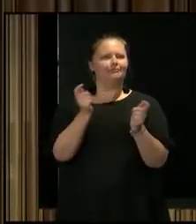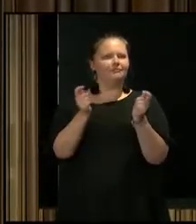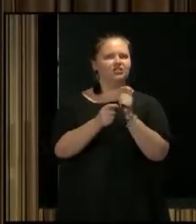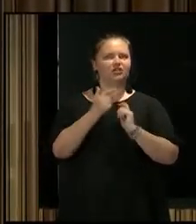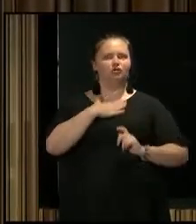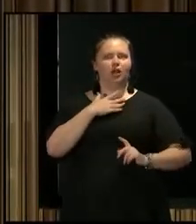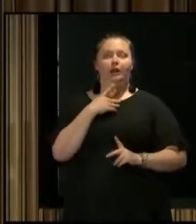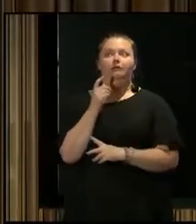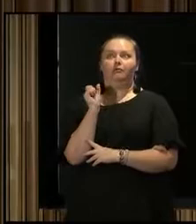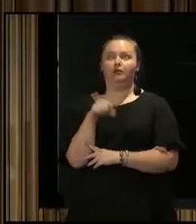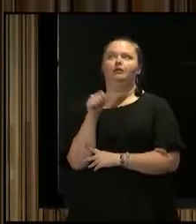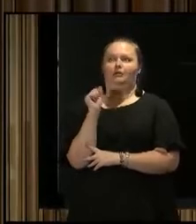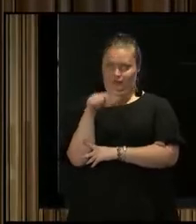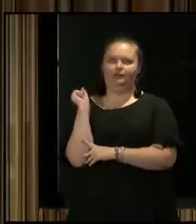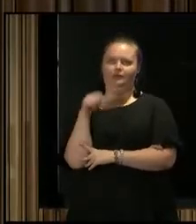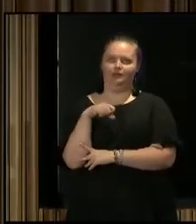I was like, yes.